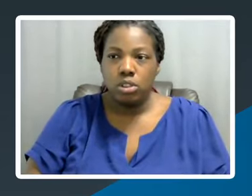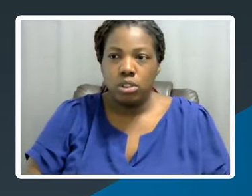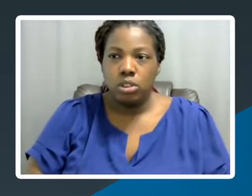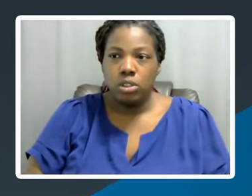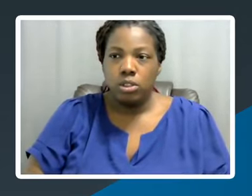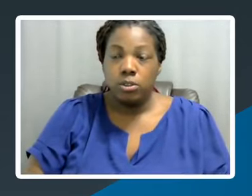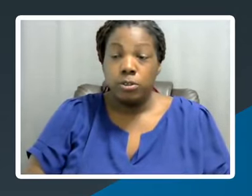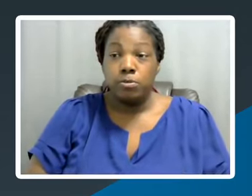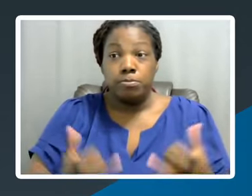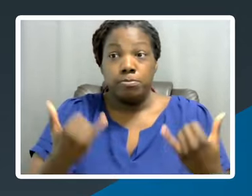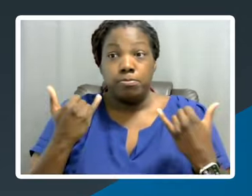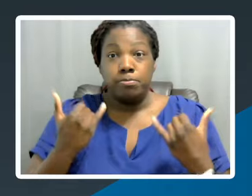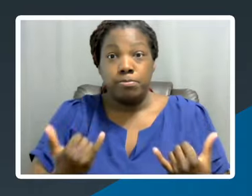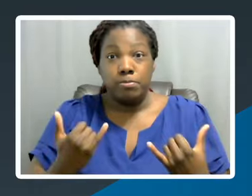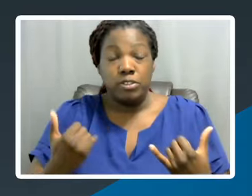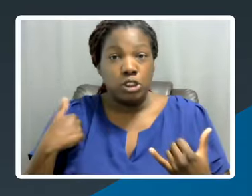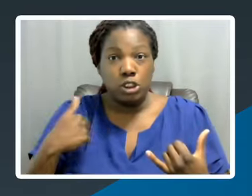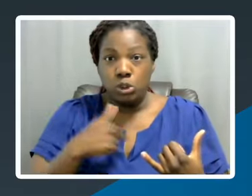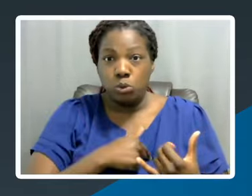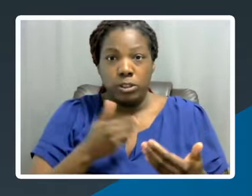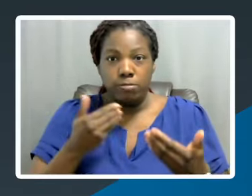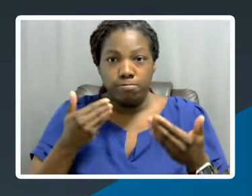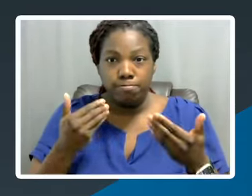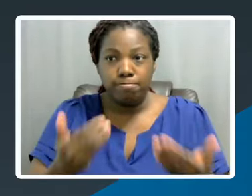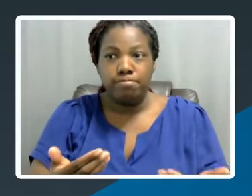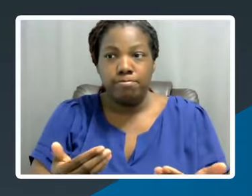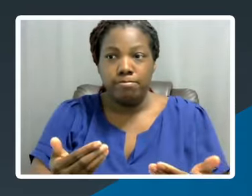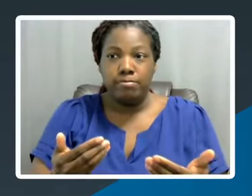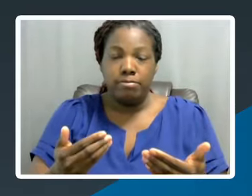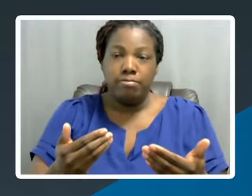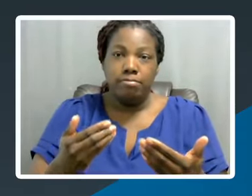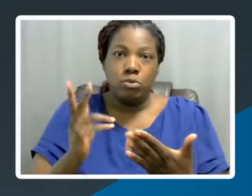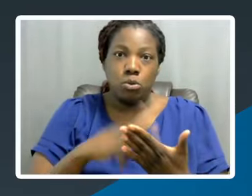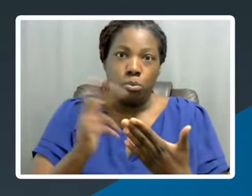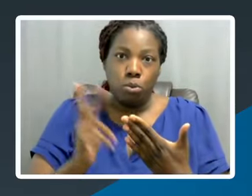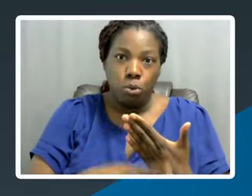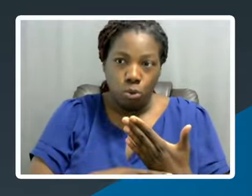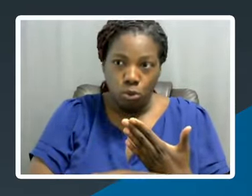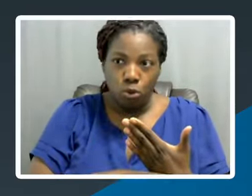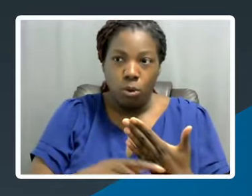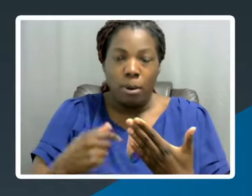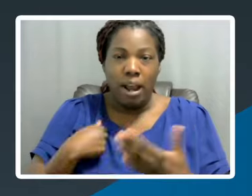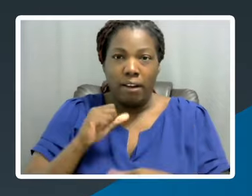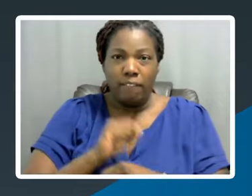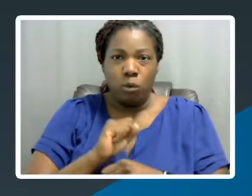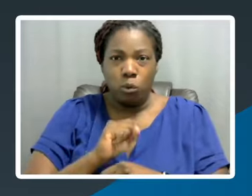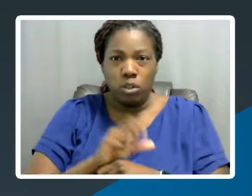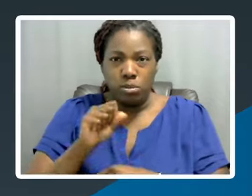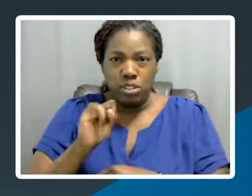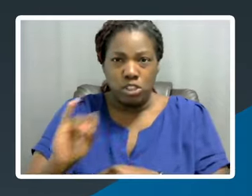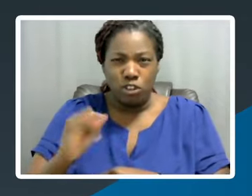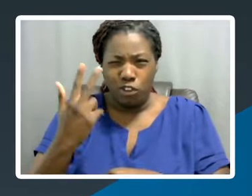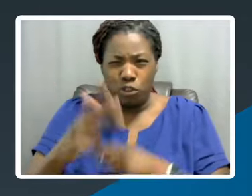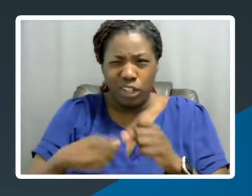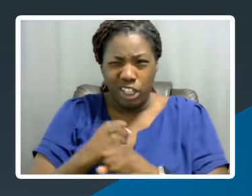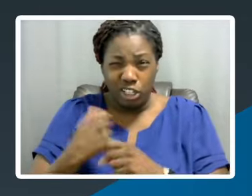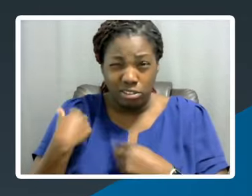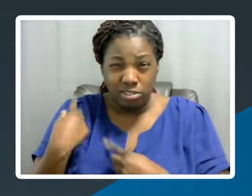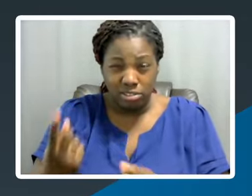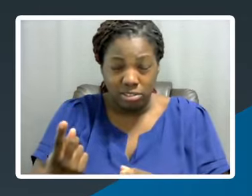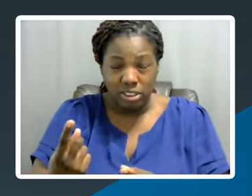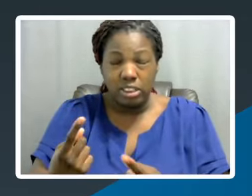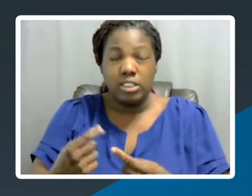Now, as we move to the program, I have been with the Smithsonian for about 3 years now, And